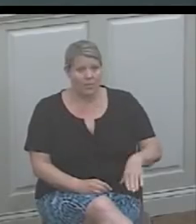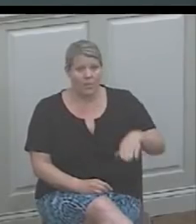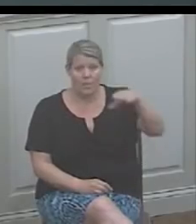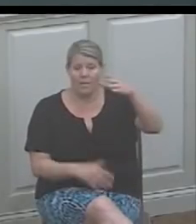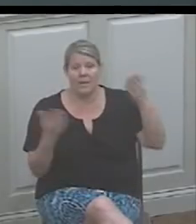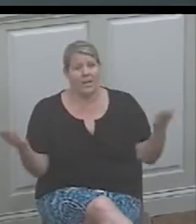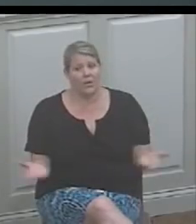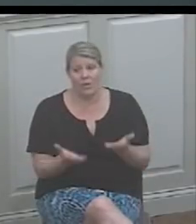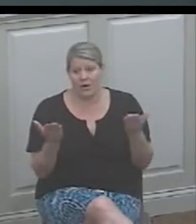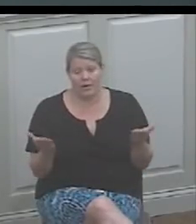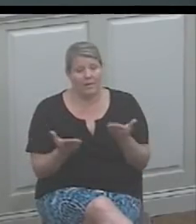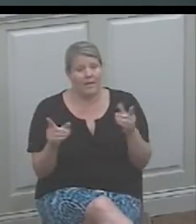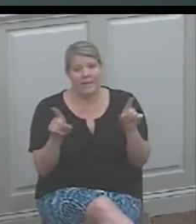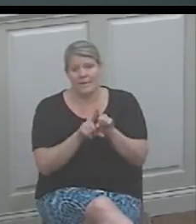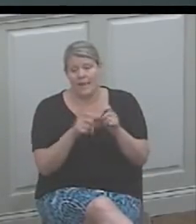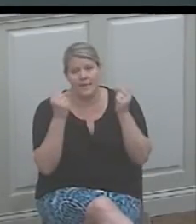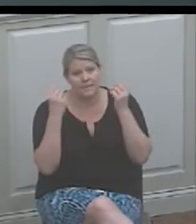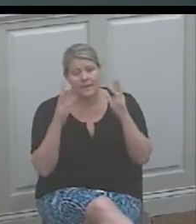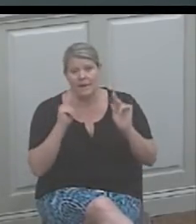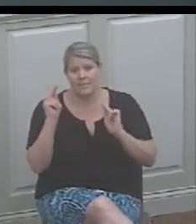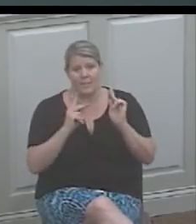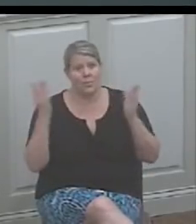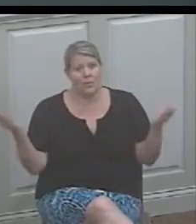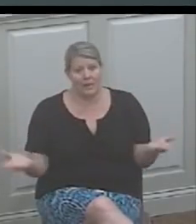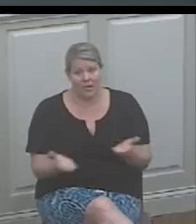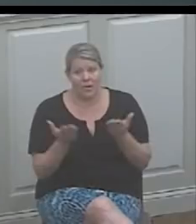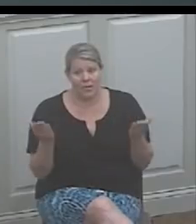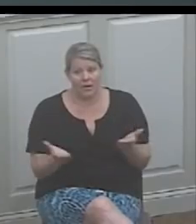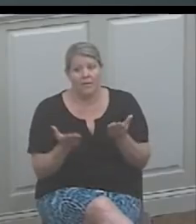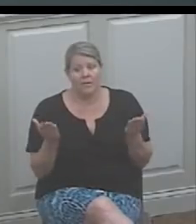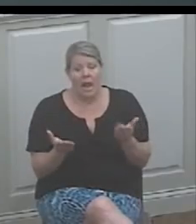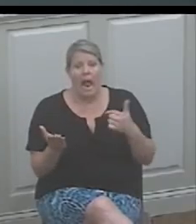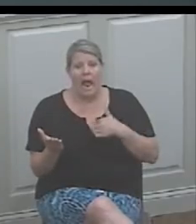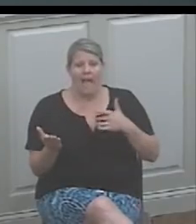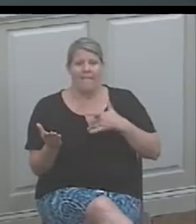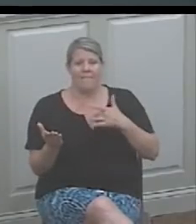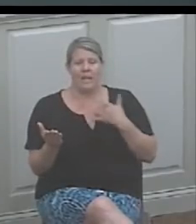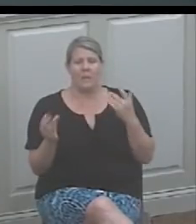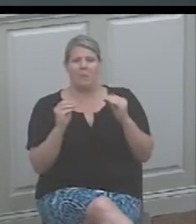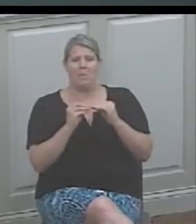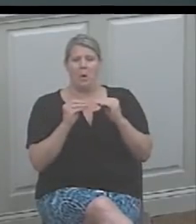like Chase, just like Chief Gray. And because of that, I've got a little bit more invested in this than the average person that works